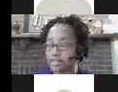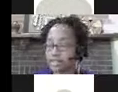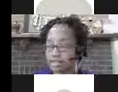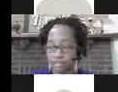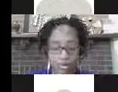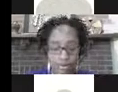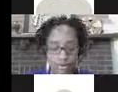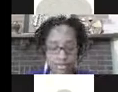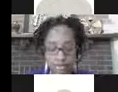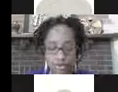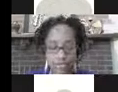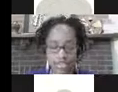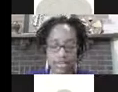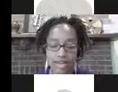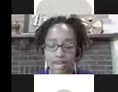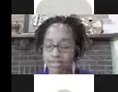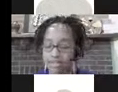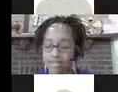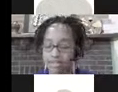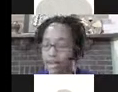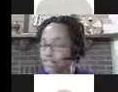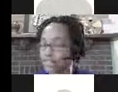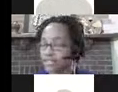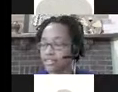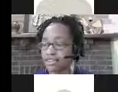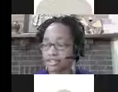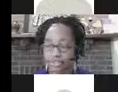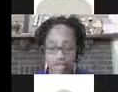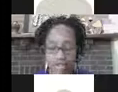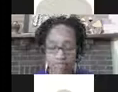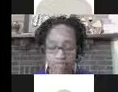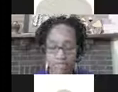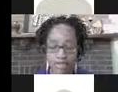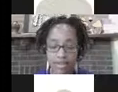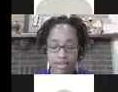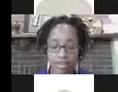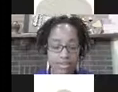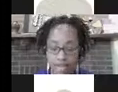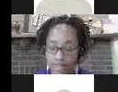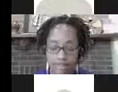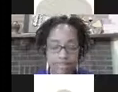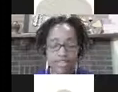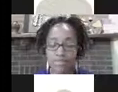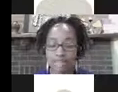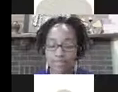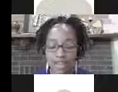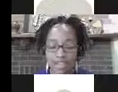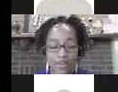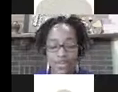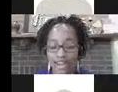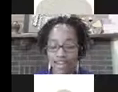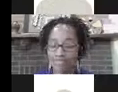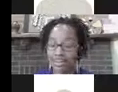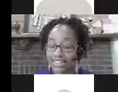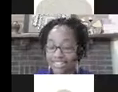acknowledge the support of Christiana Kasner and Asha Couture, as well as others whose names I do not know